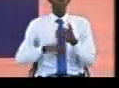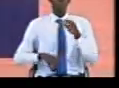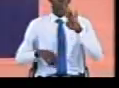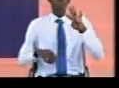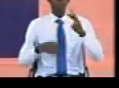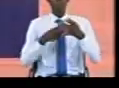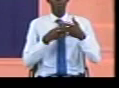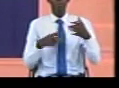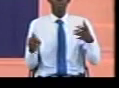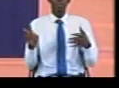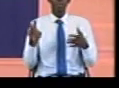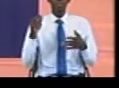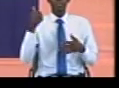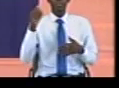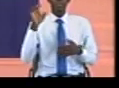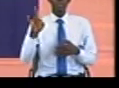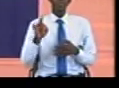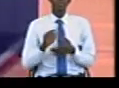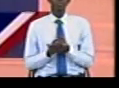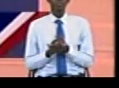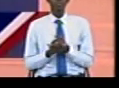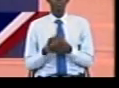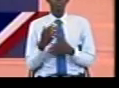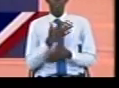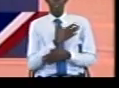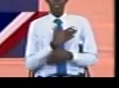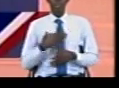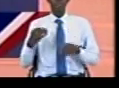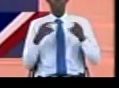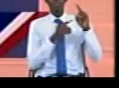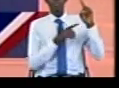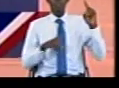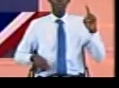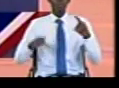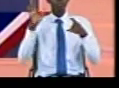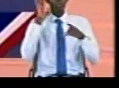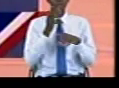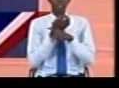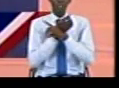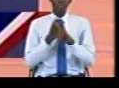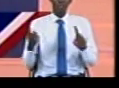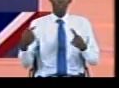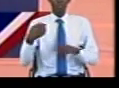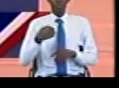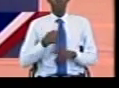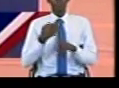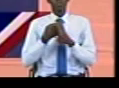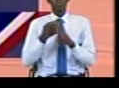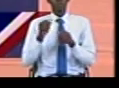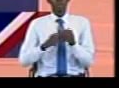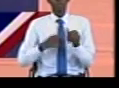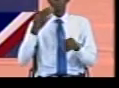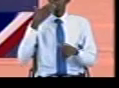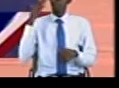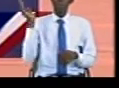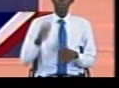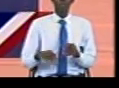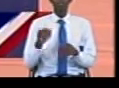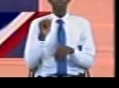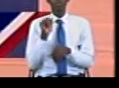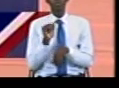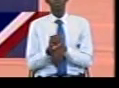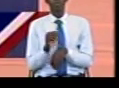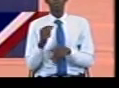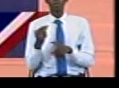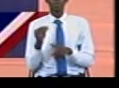4, verse 18. And the Lord shall deliver me from every evil work. Amen. I think this is good